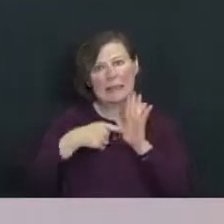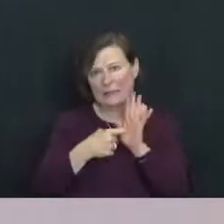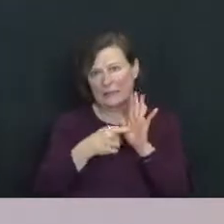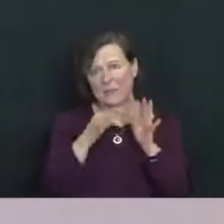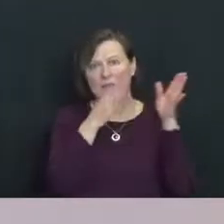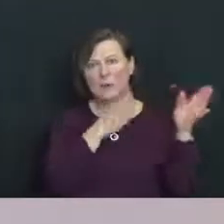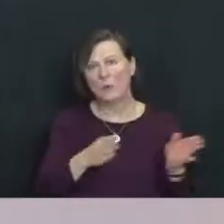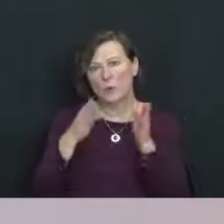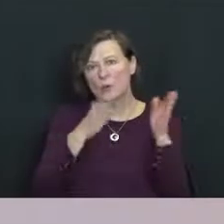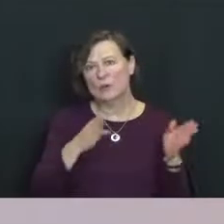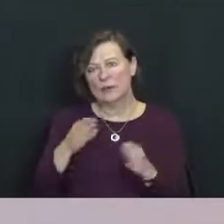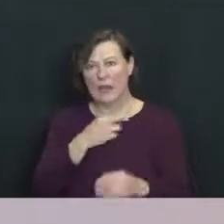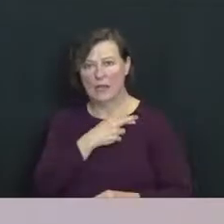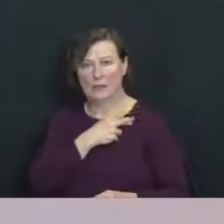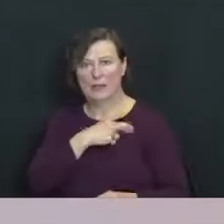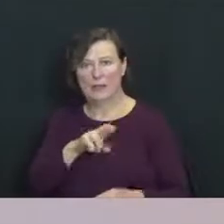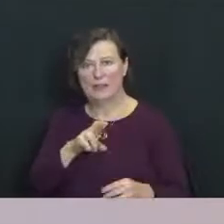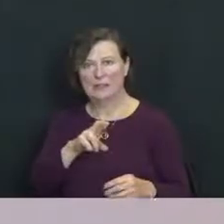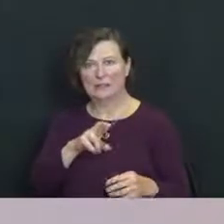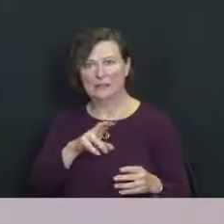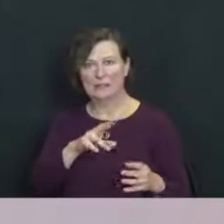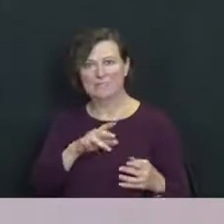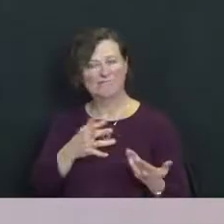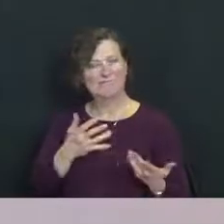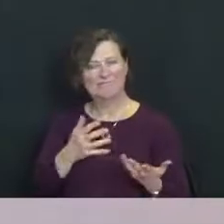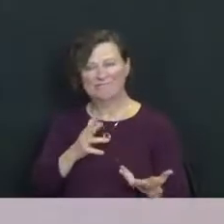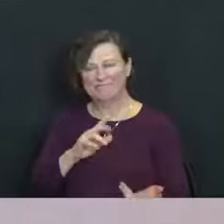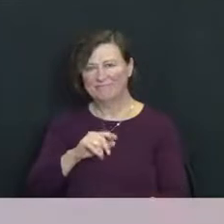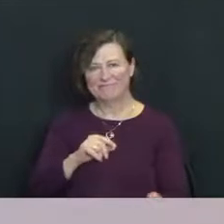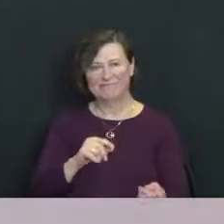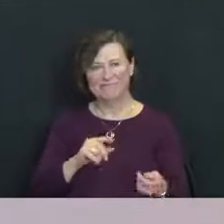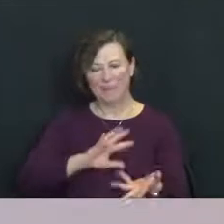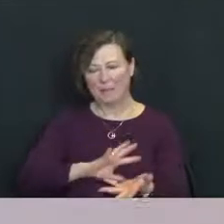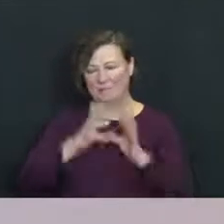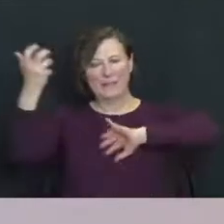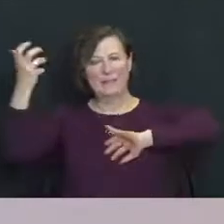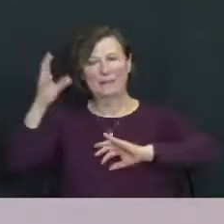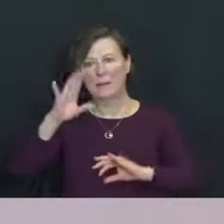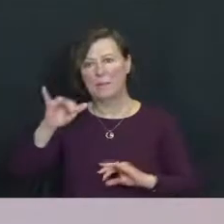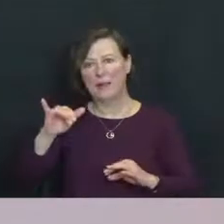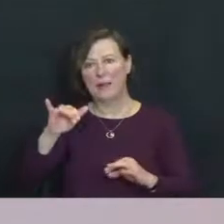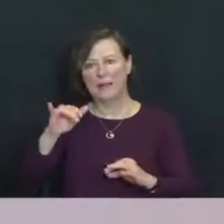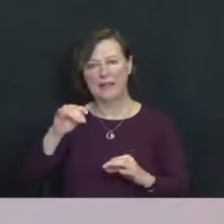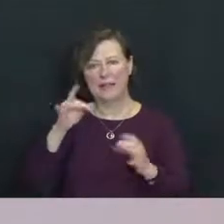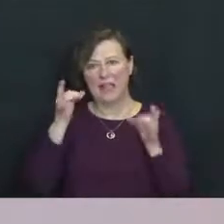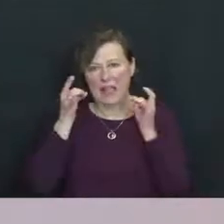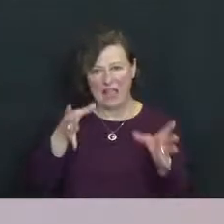getting hijacked by the forces of bigotry and hatred and intolerance.